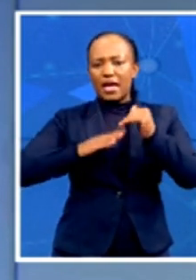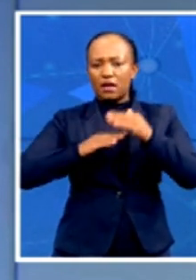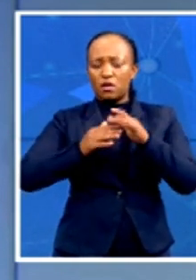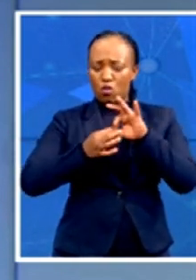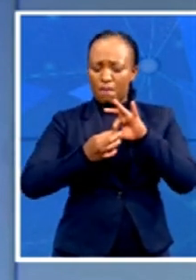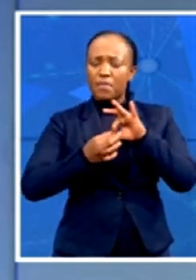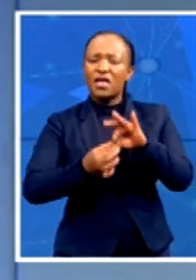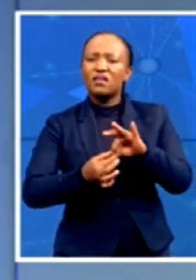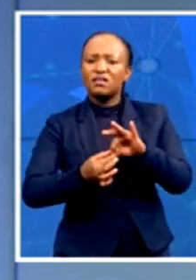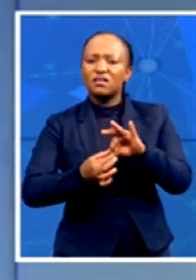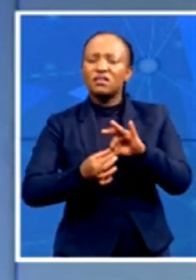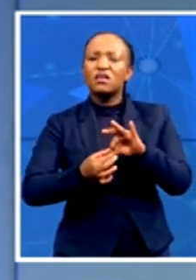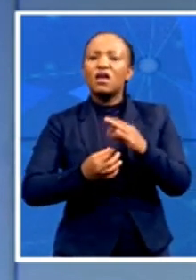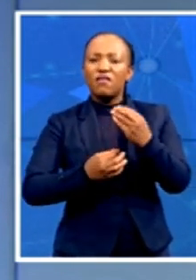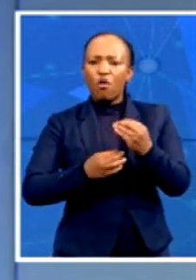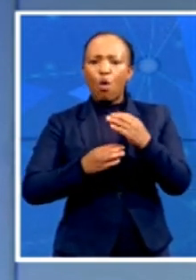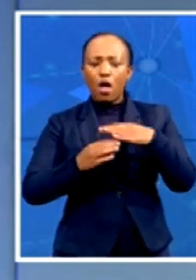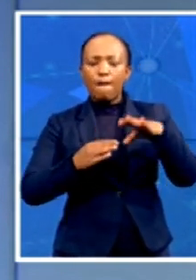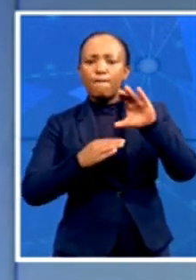what Nzinga said,